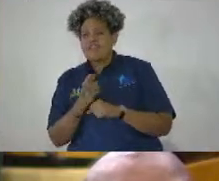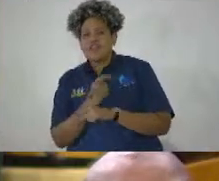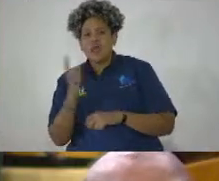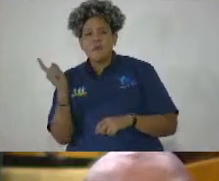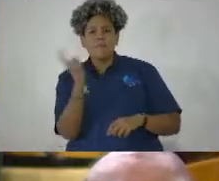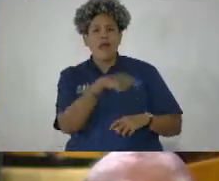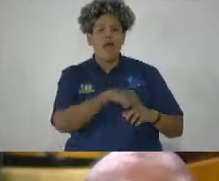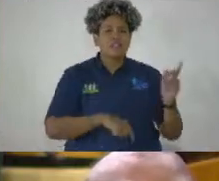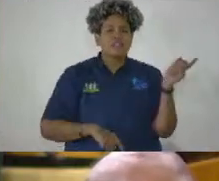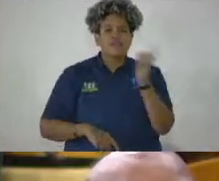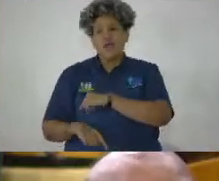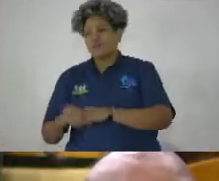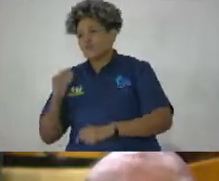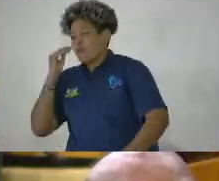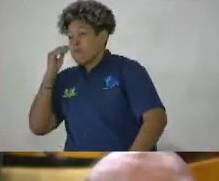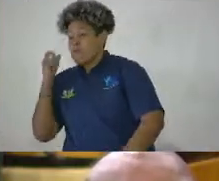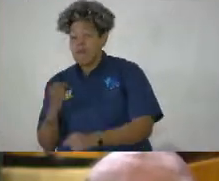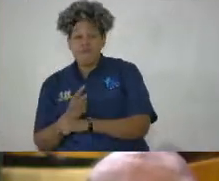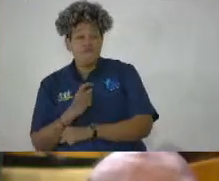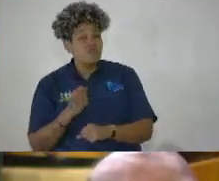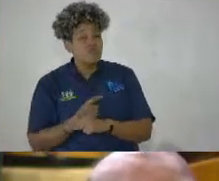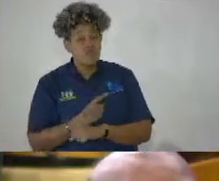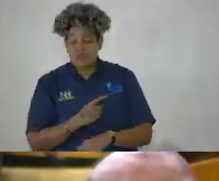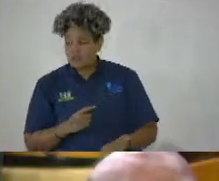out, Mr. Speaker,